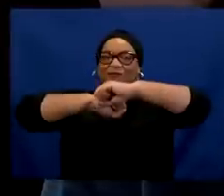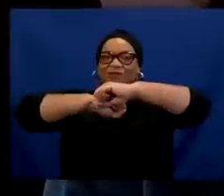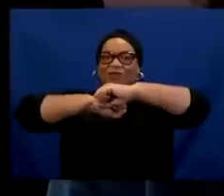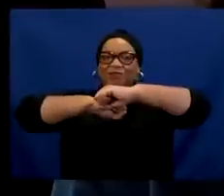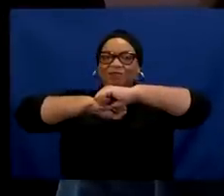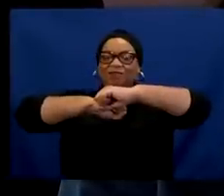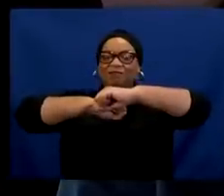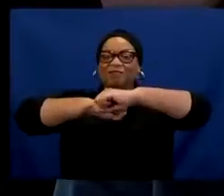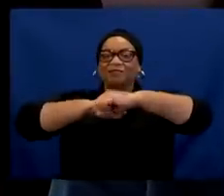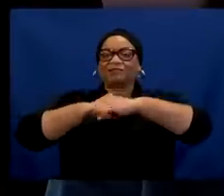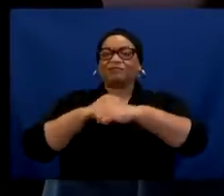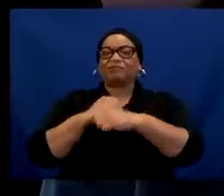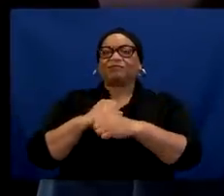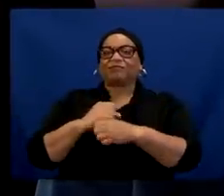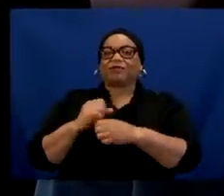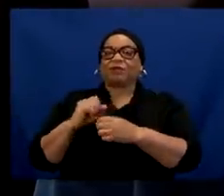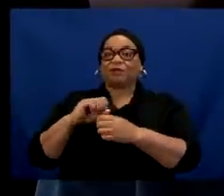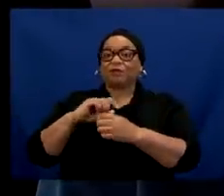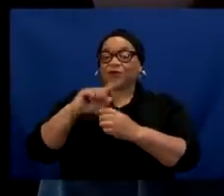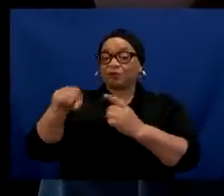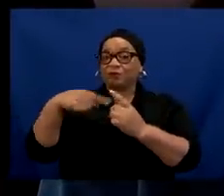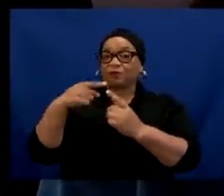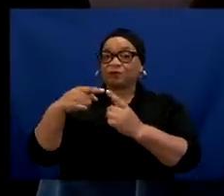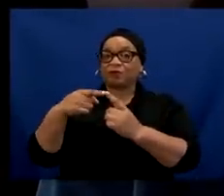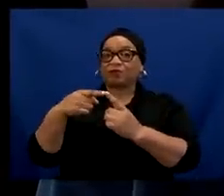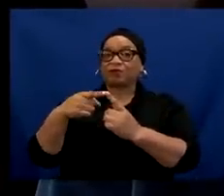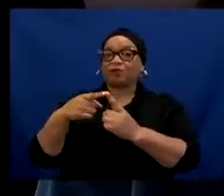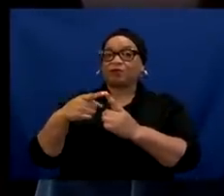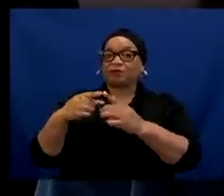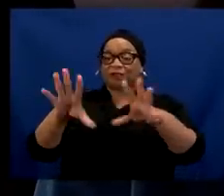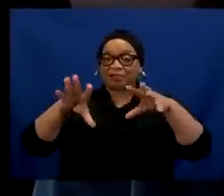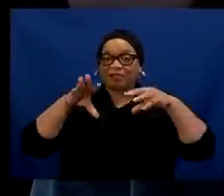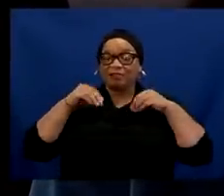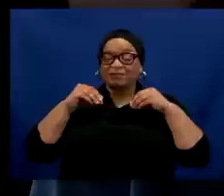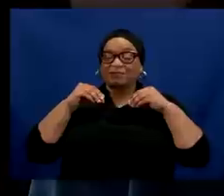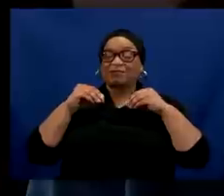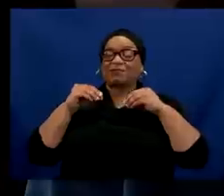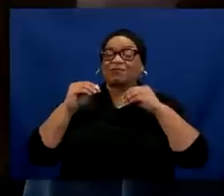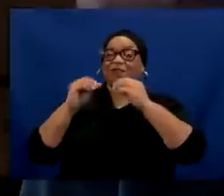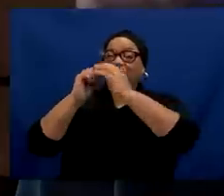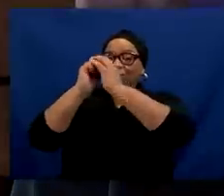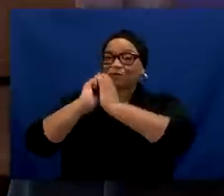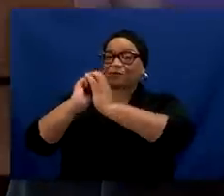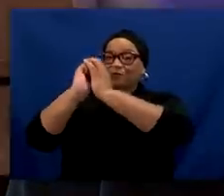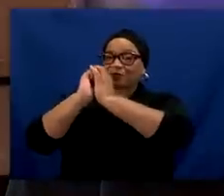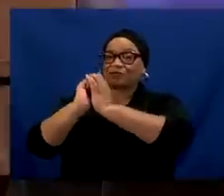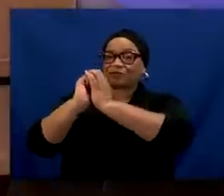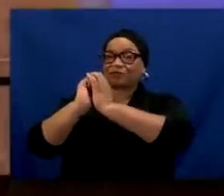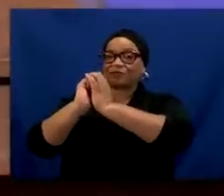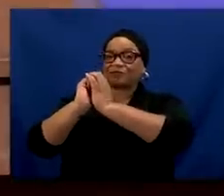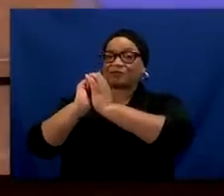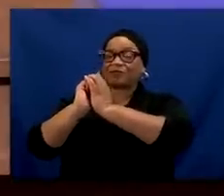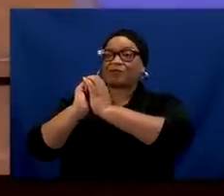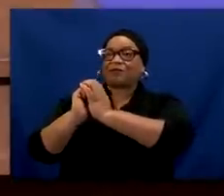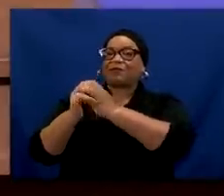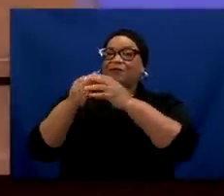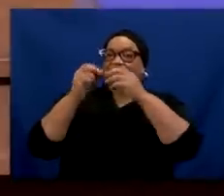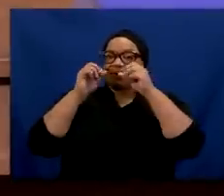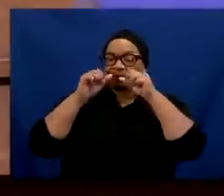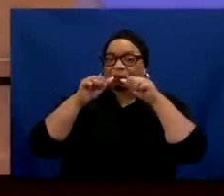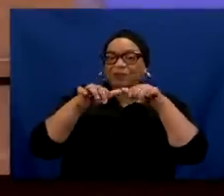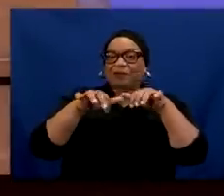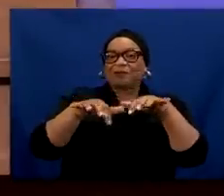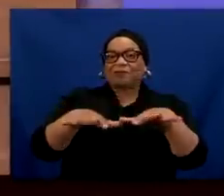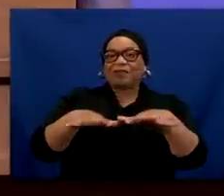of your hand. Will you receive our worship today? Bless our pastor as he breaks open the bread of life. Bless